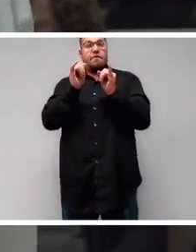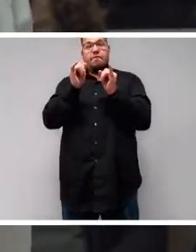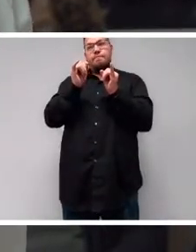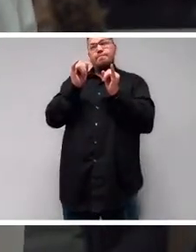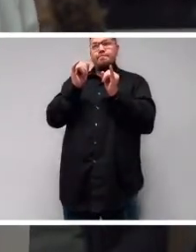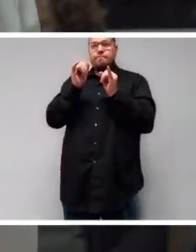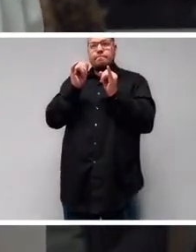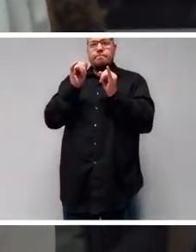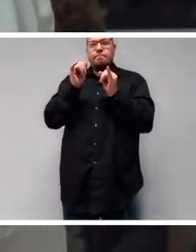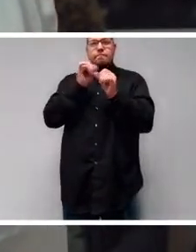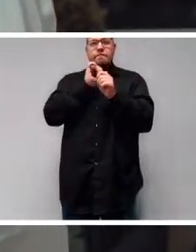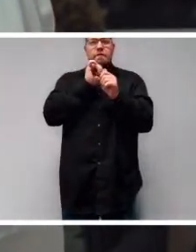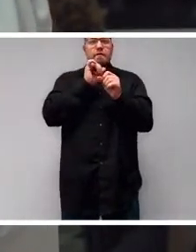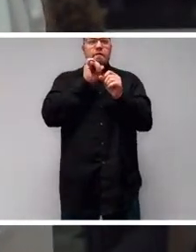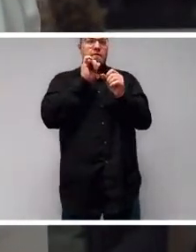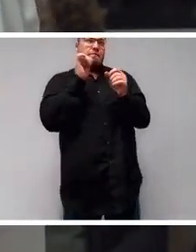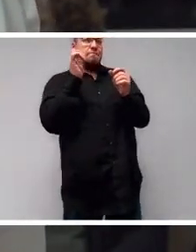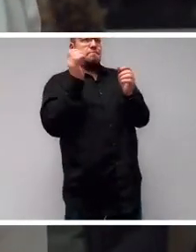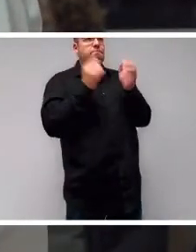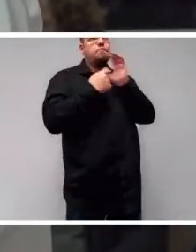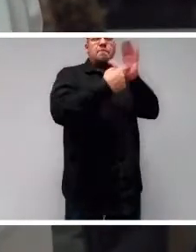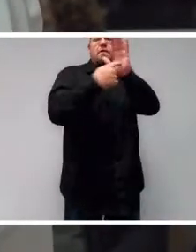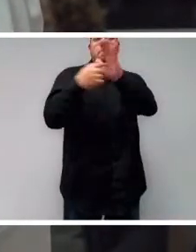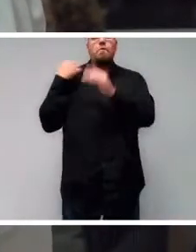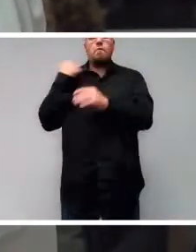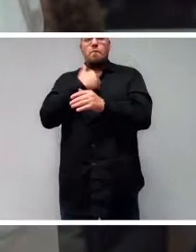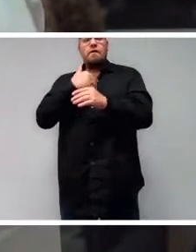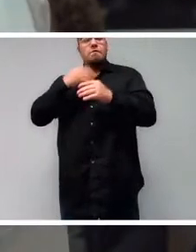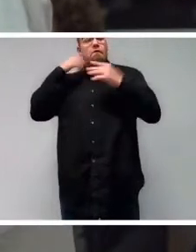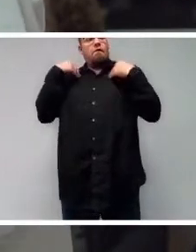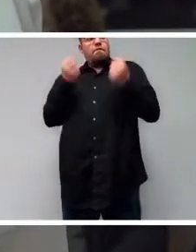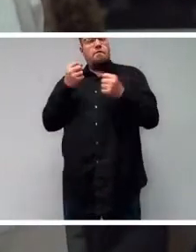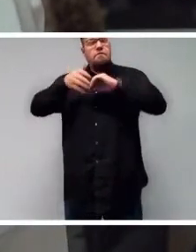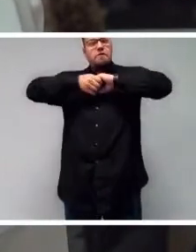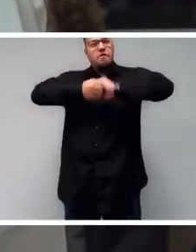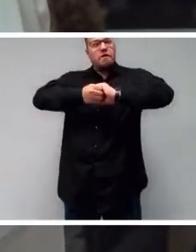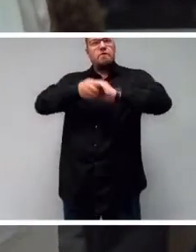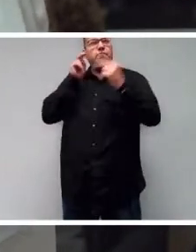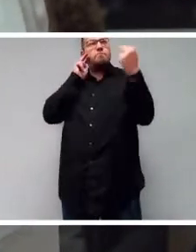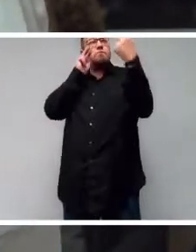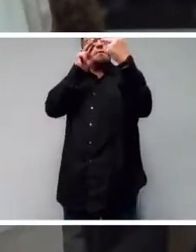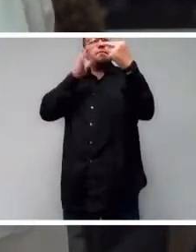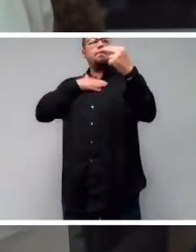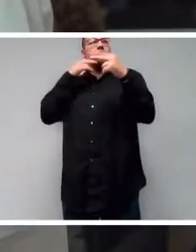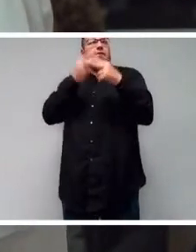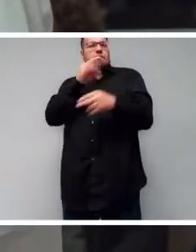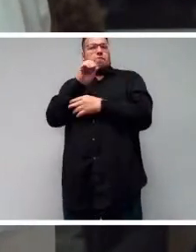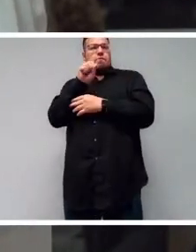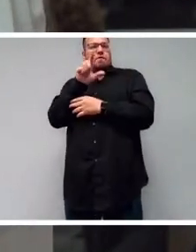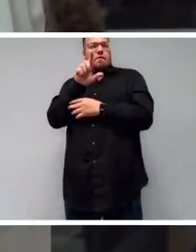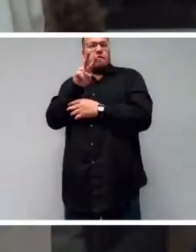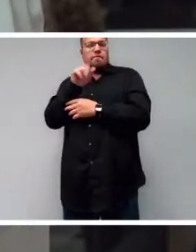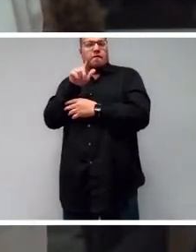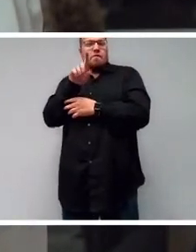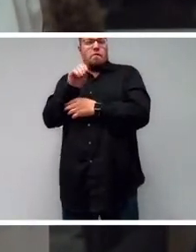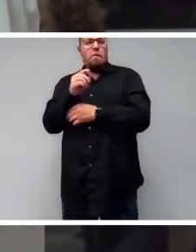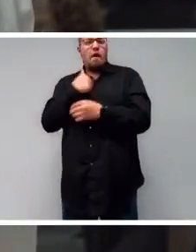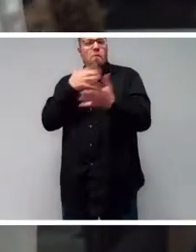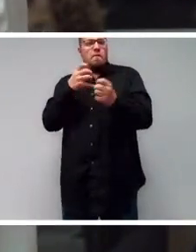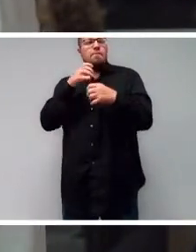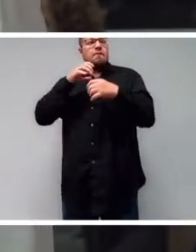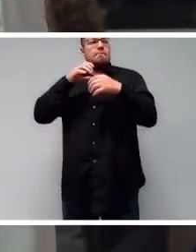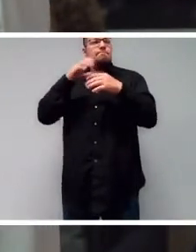today, we're confident enough shaking your hand, looking at you in the eyes and telling you, my name is Osvaldo Guzman. I want to be a business leader. I want